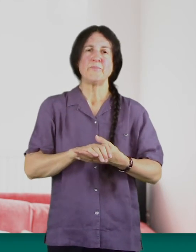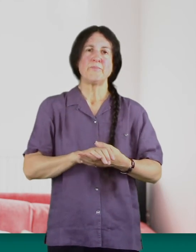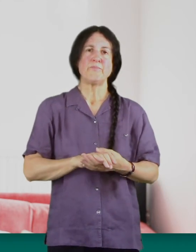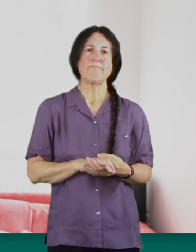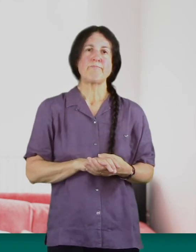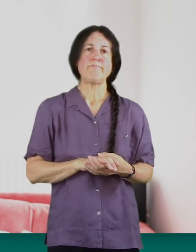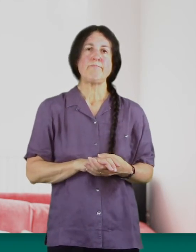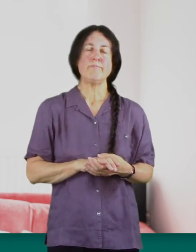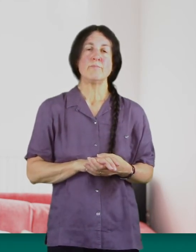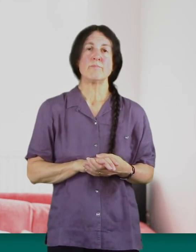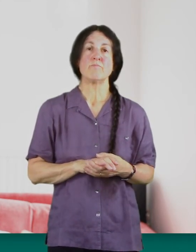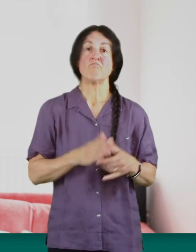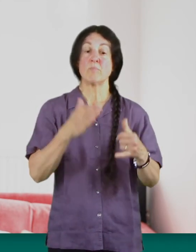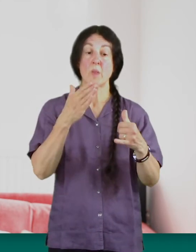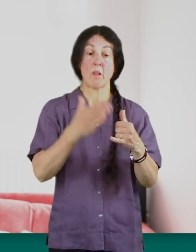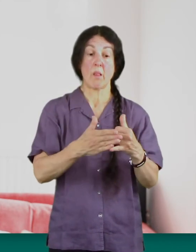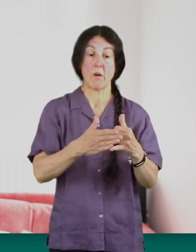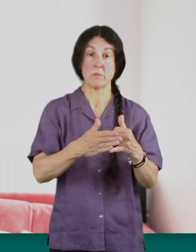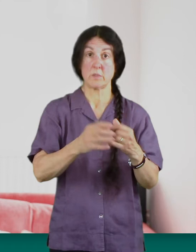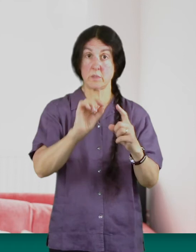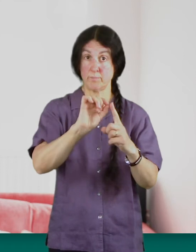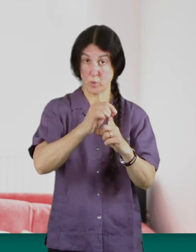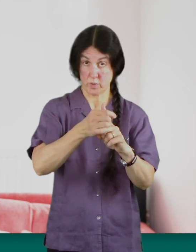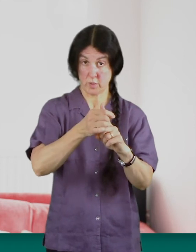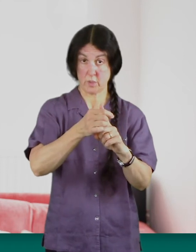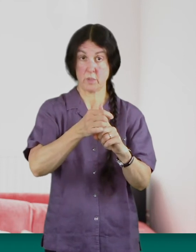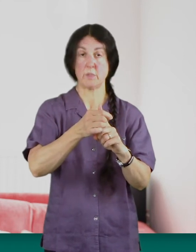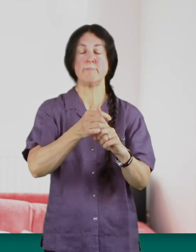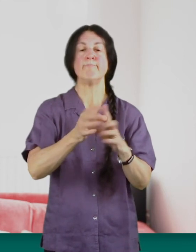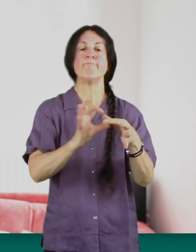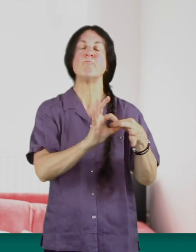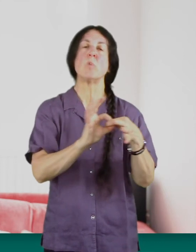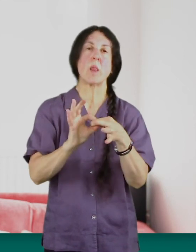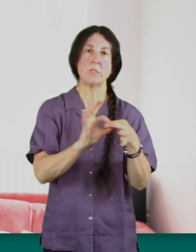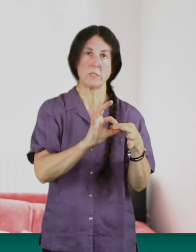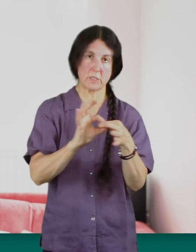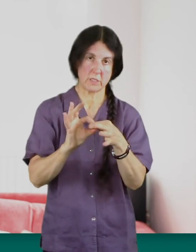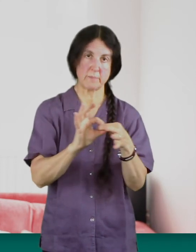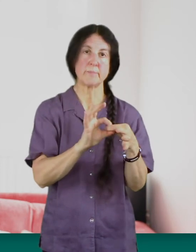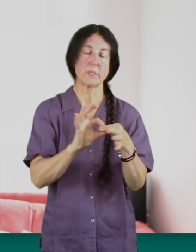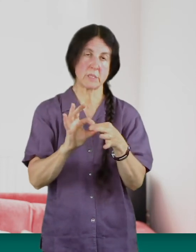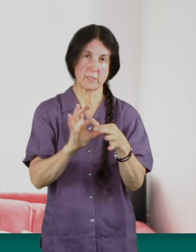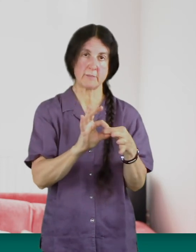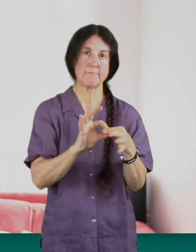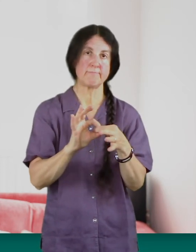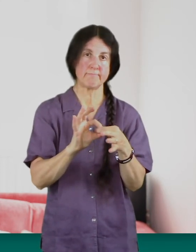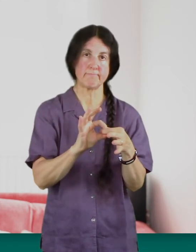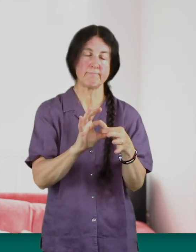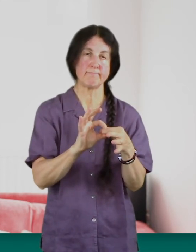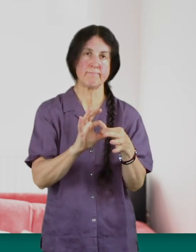a note about relationships, because this is big, heavy stuff, and all of us